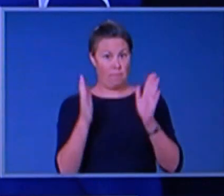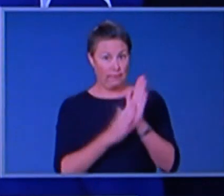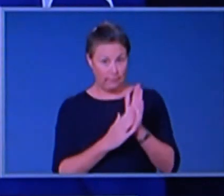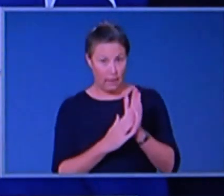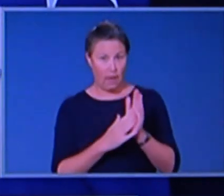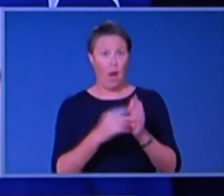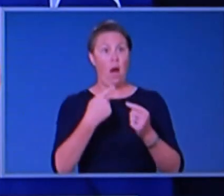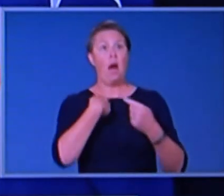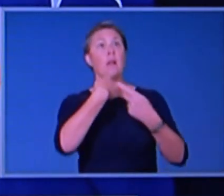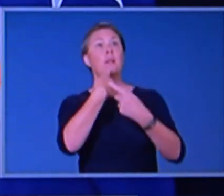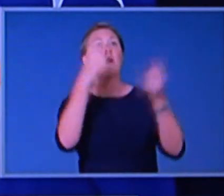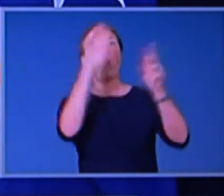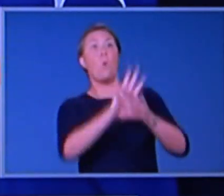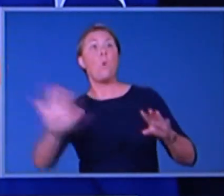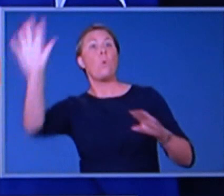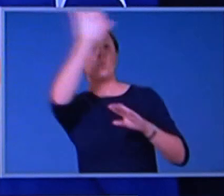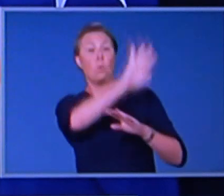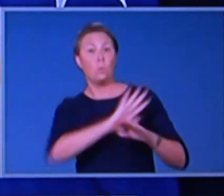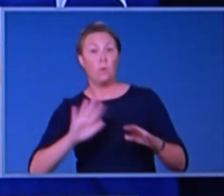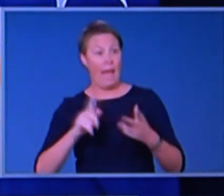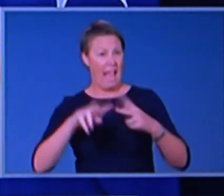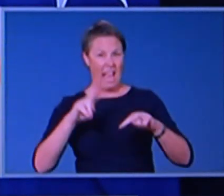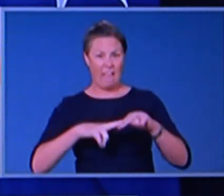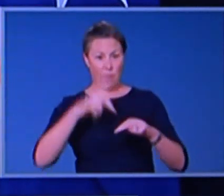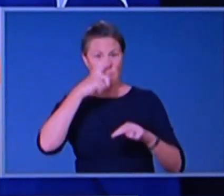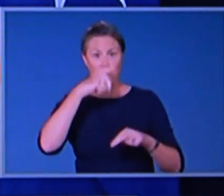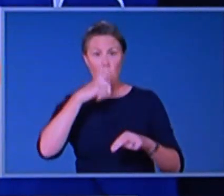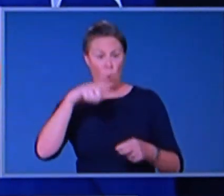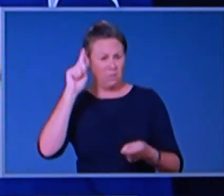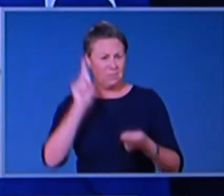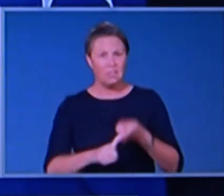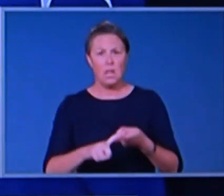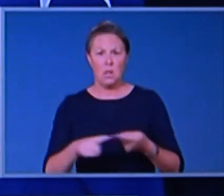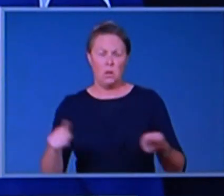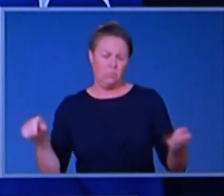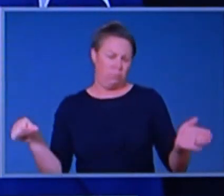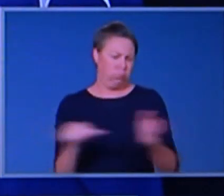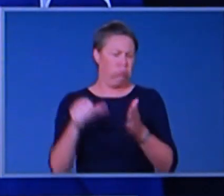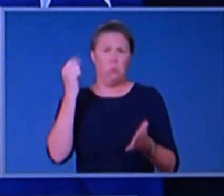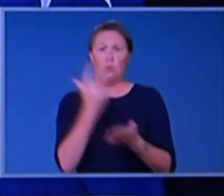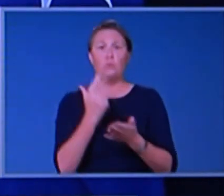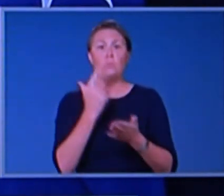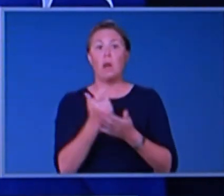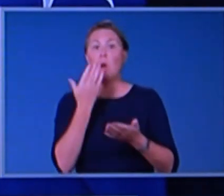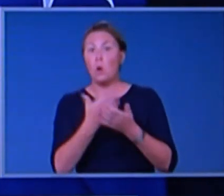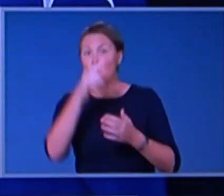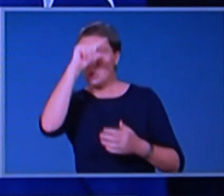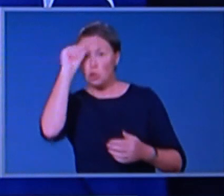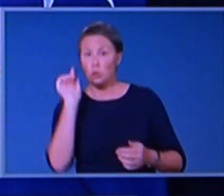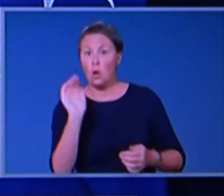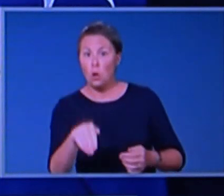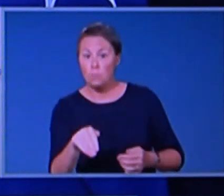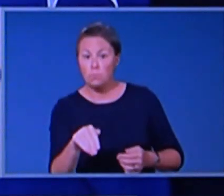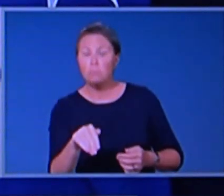not see an improvement in this area under the voluntary arrangements that we currently have in place, that the Commonwealth would